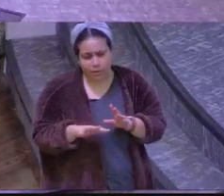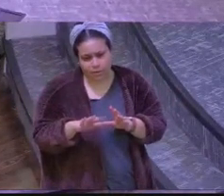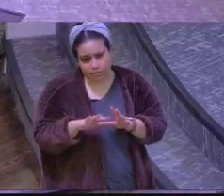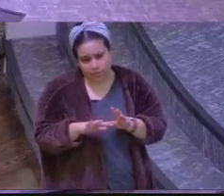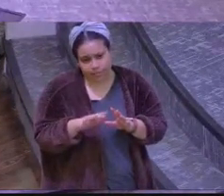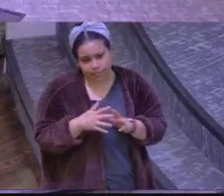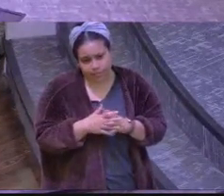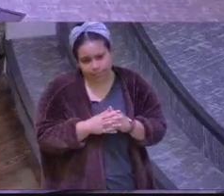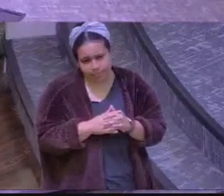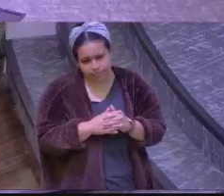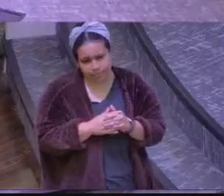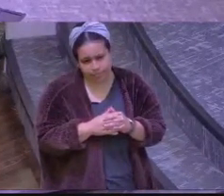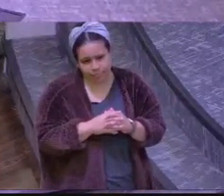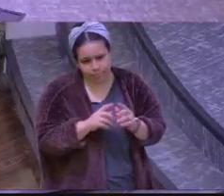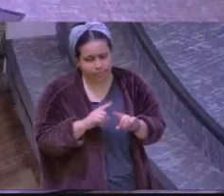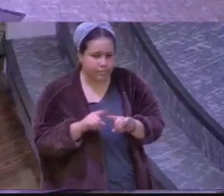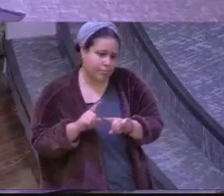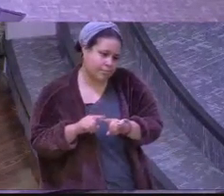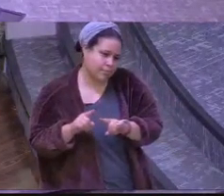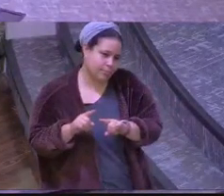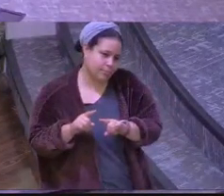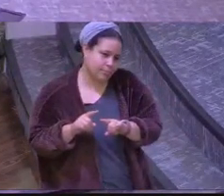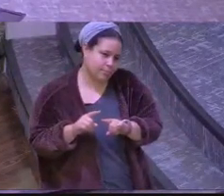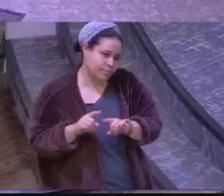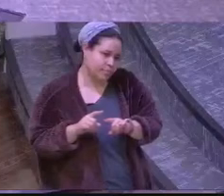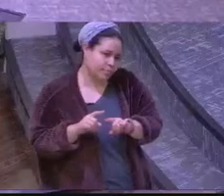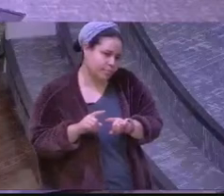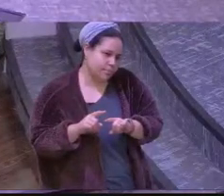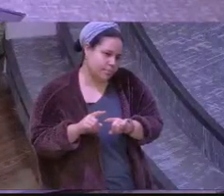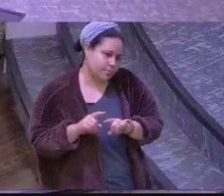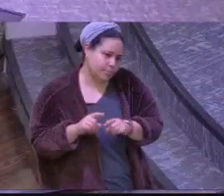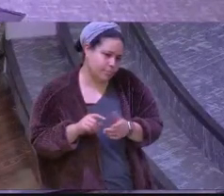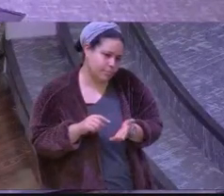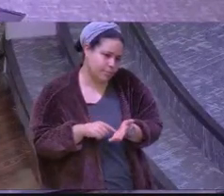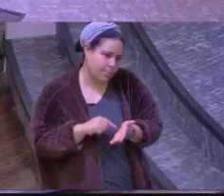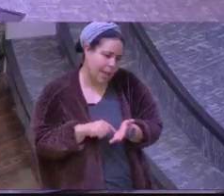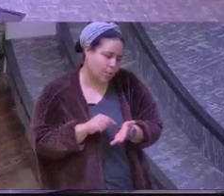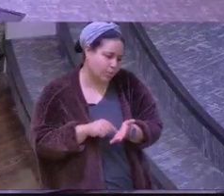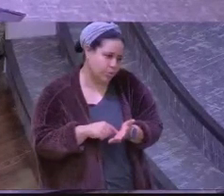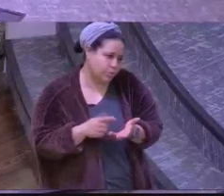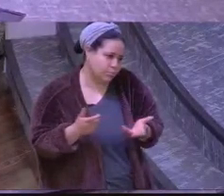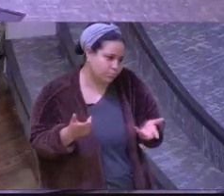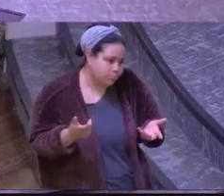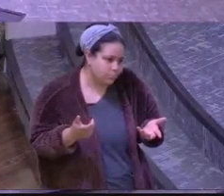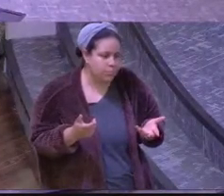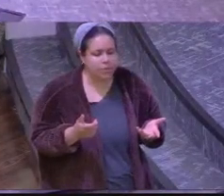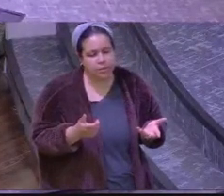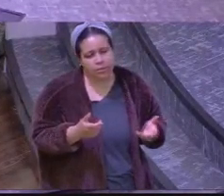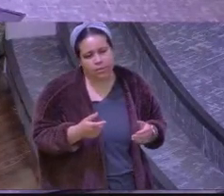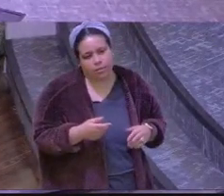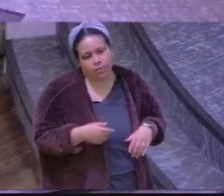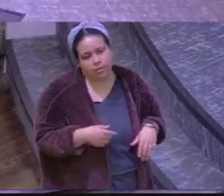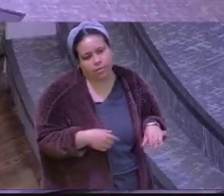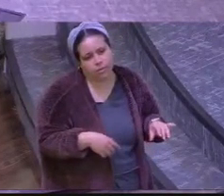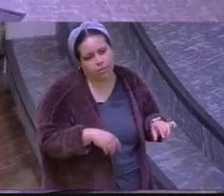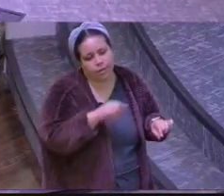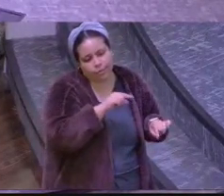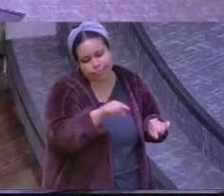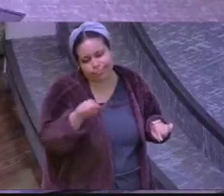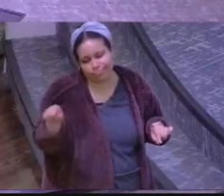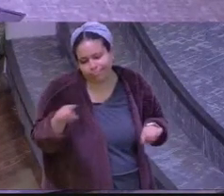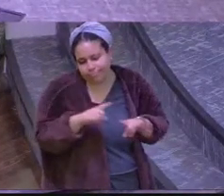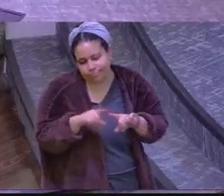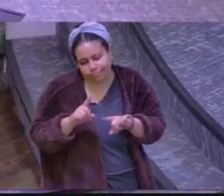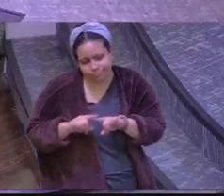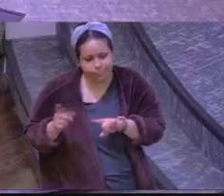again, it's just different digests and some other things. But I don't think we can get there that quick. But I mean, $1 million here or there, it would definitely build up pretty quick. So,